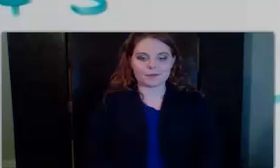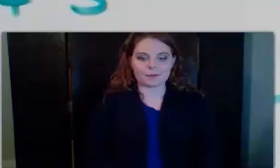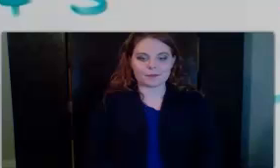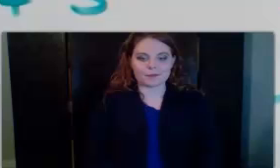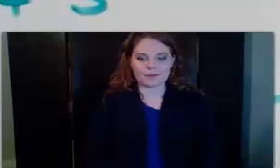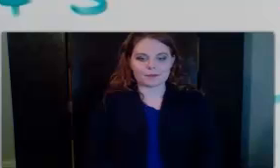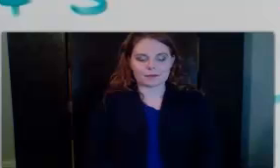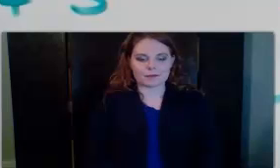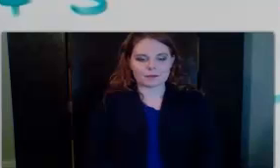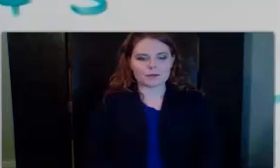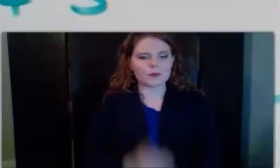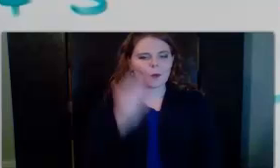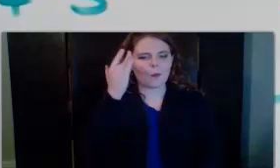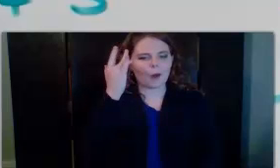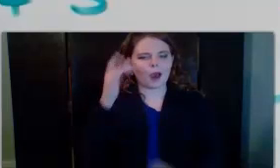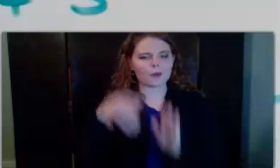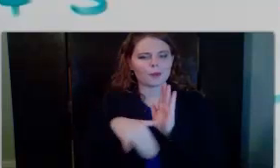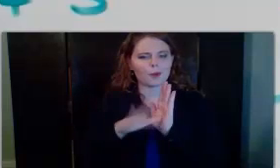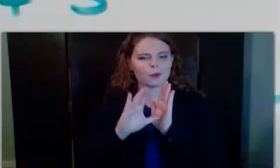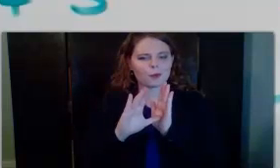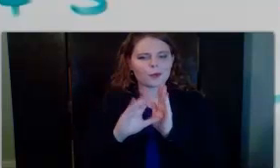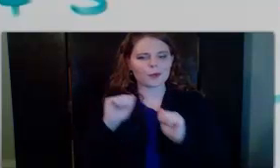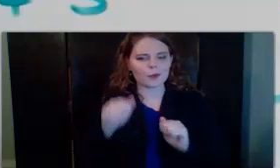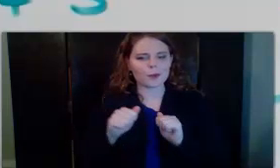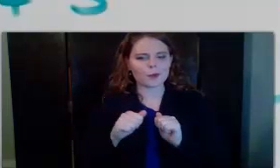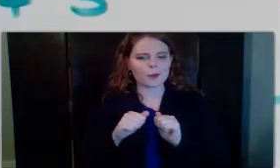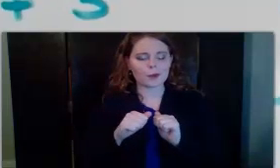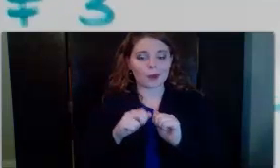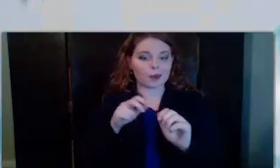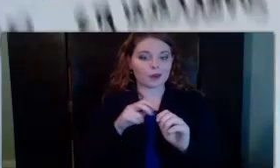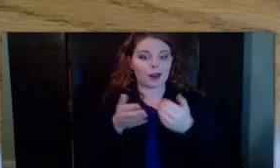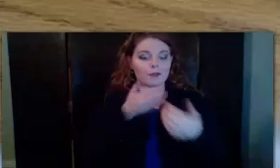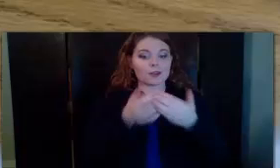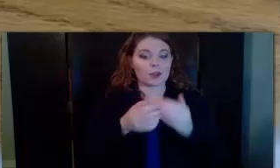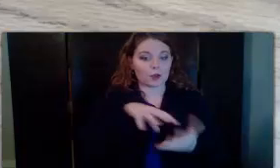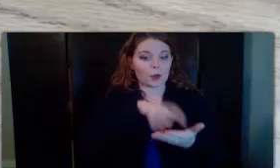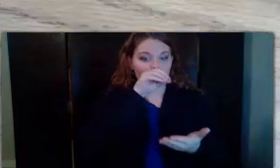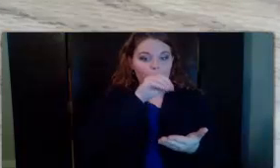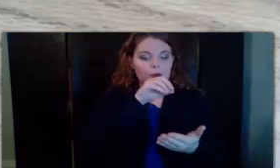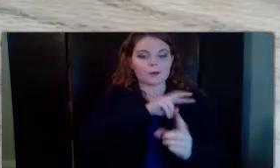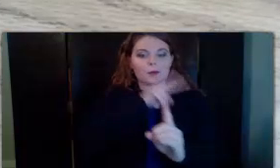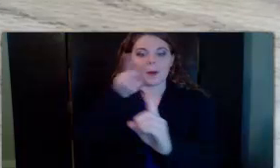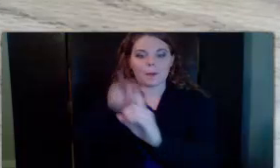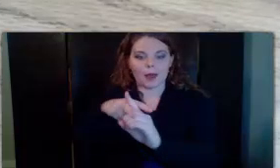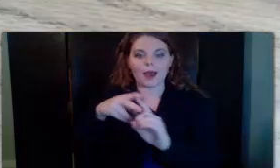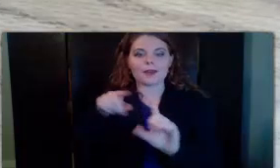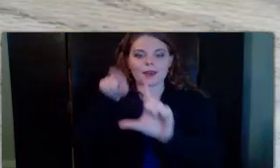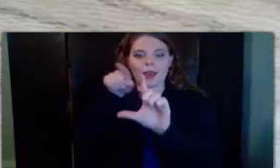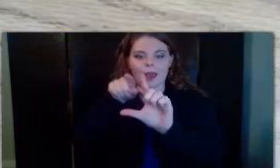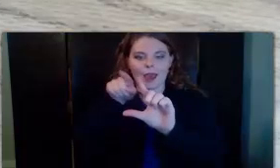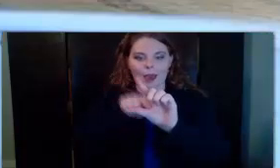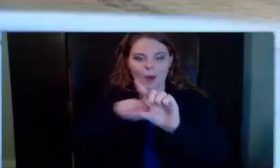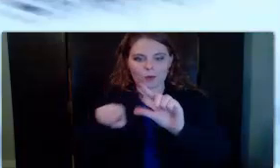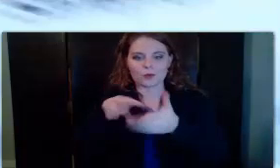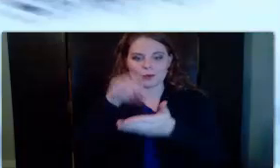The reason that we're reviewing this is so that you can apply what you know here to your angles that you learned yesterday.